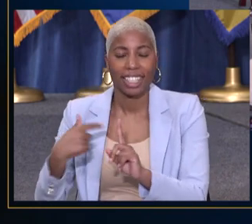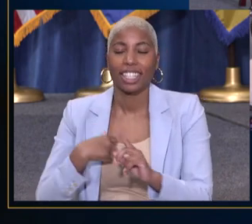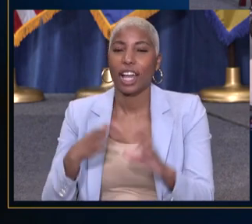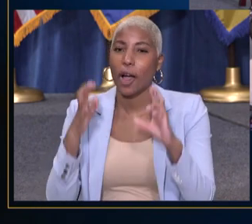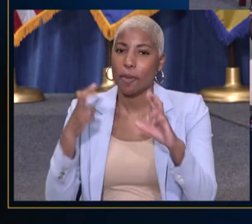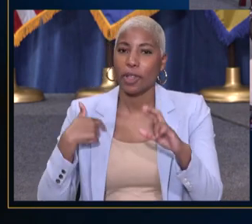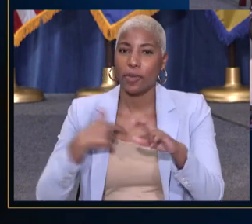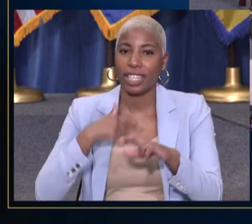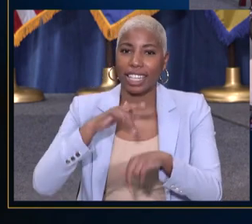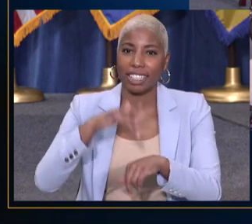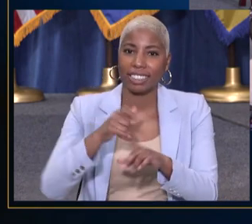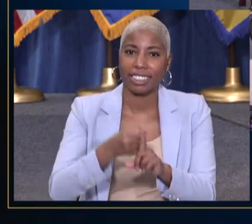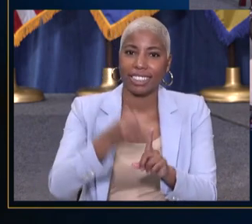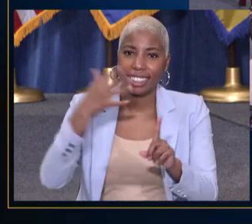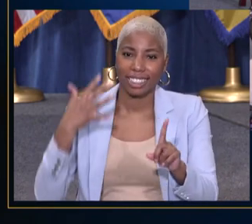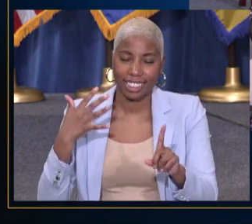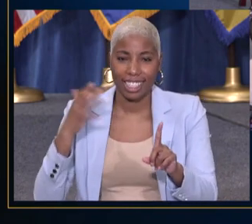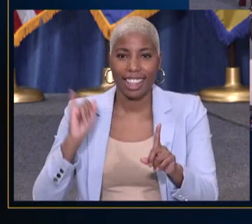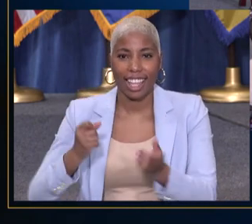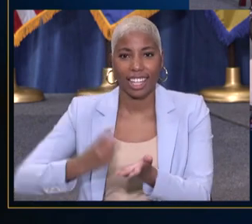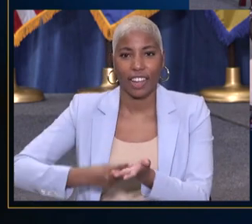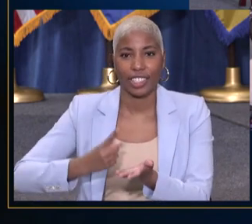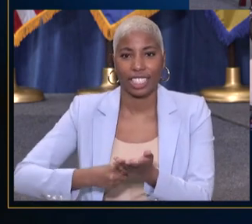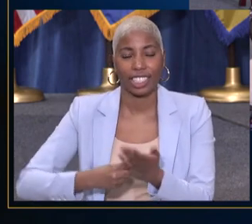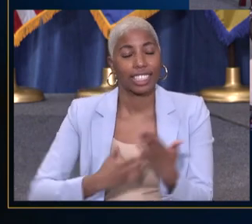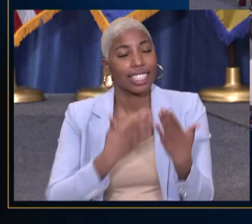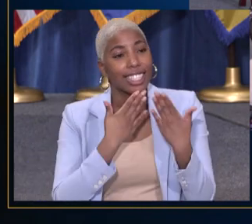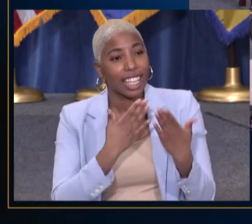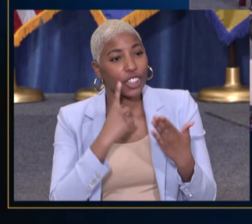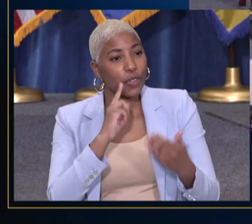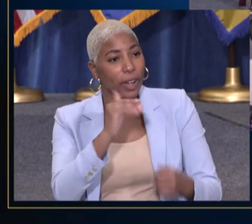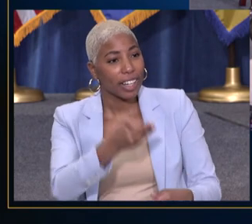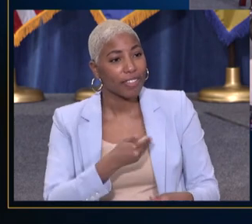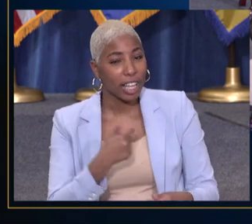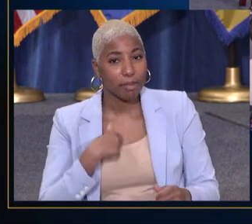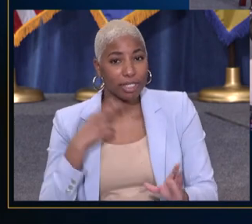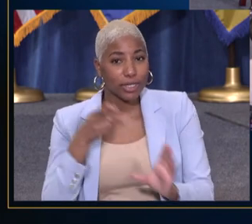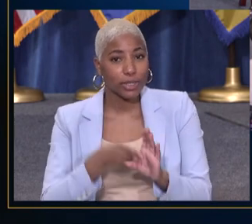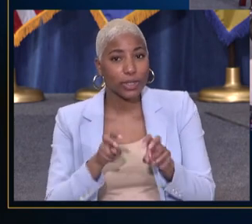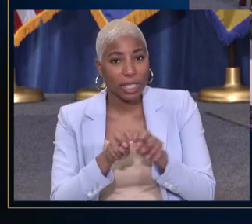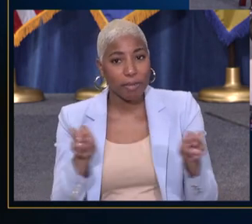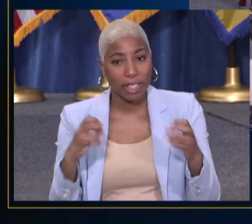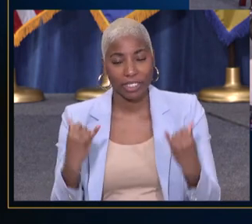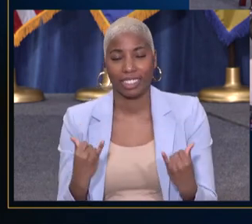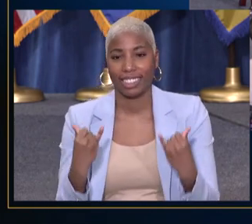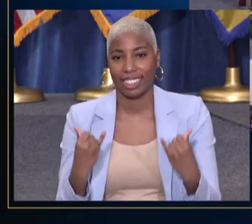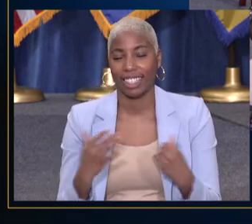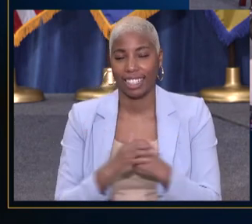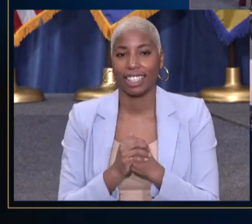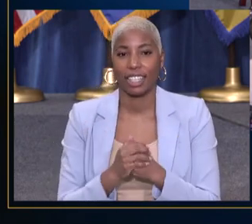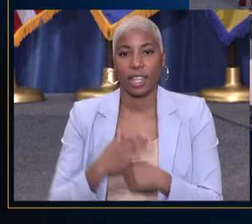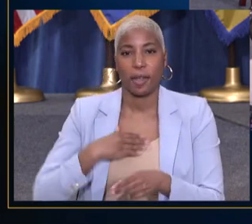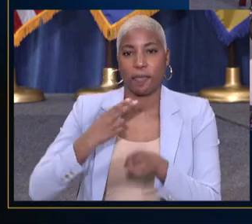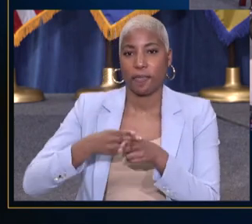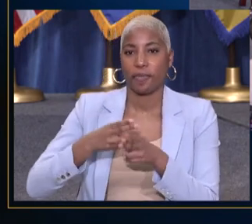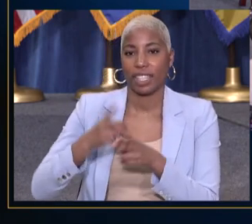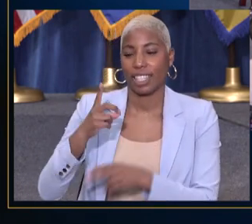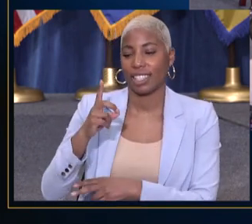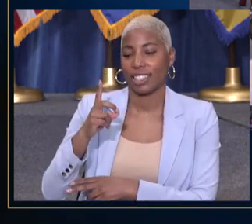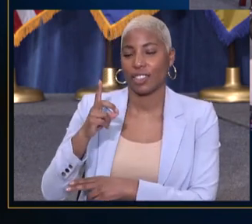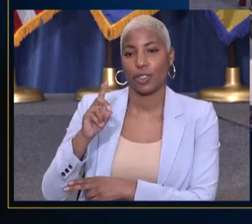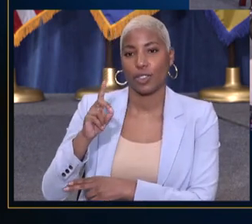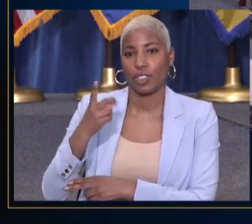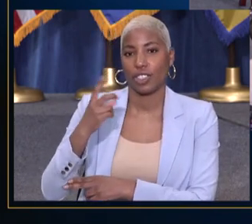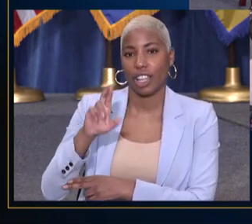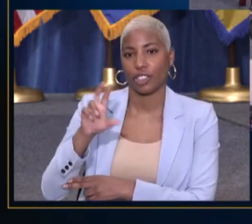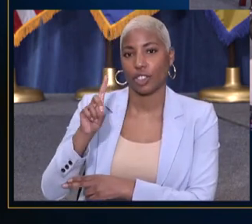touch on as part of this conversation. I want to start by thanking you for inviting me to join the panel today. Again, I'm Dr. Dora Hughes. I'm the Acting